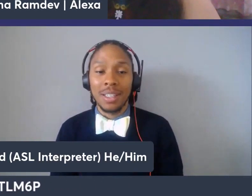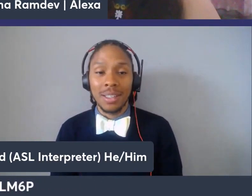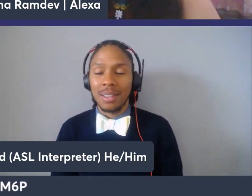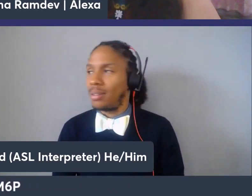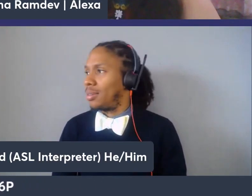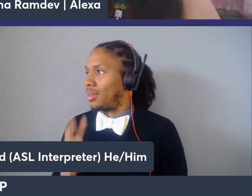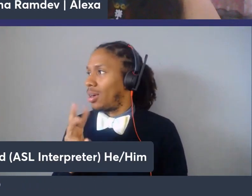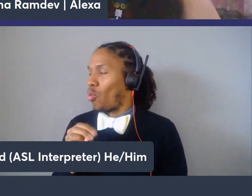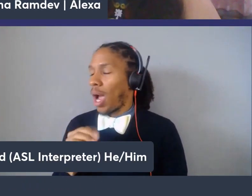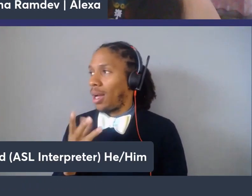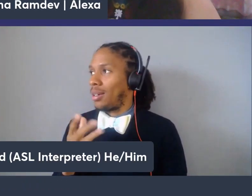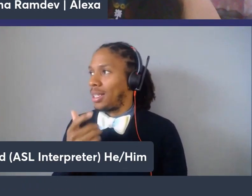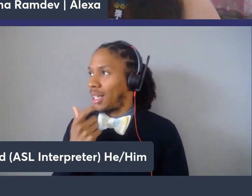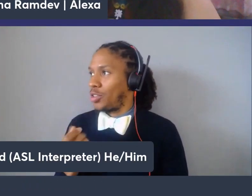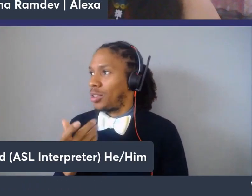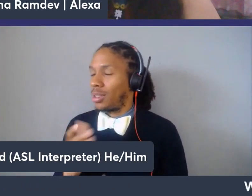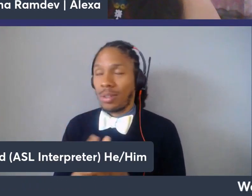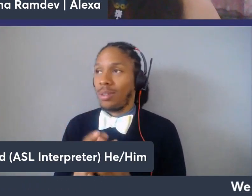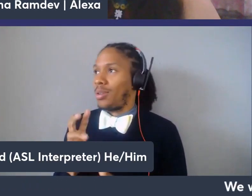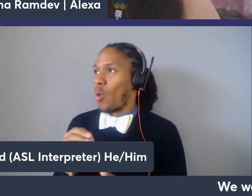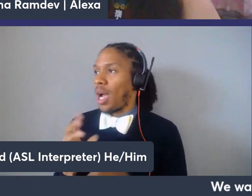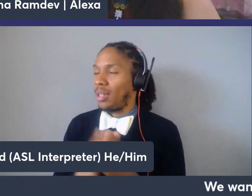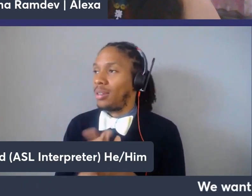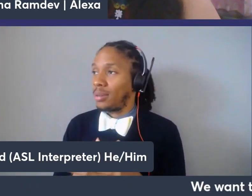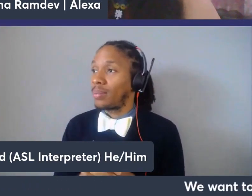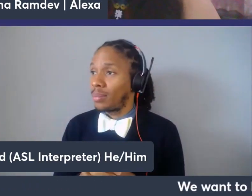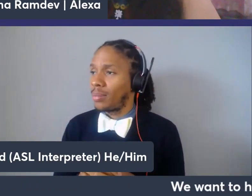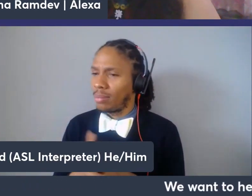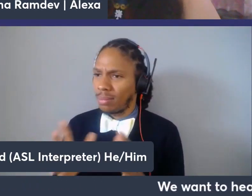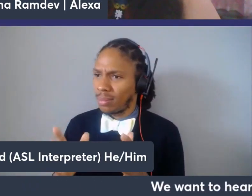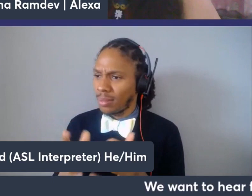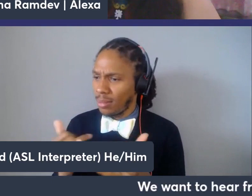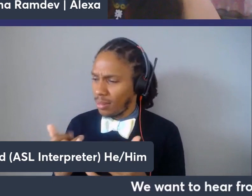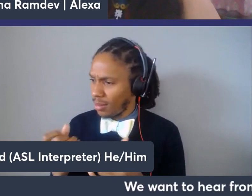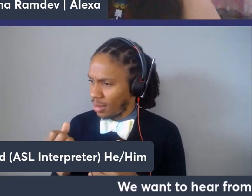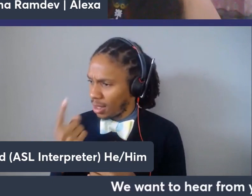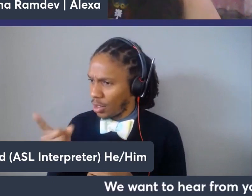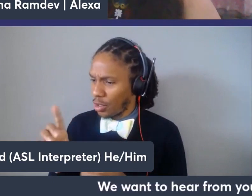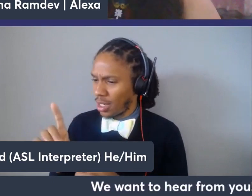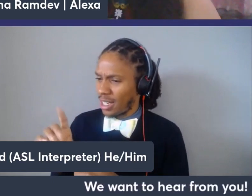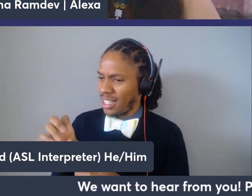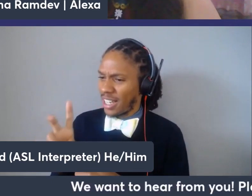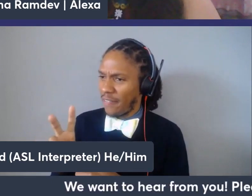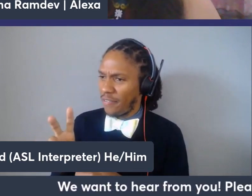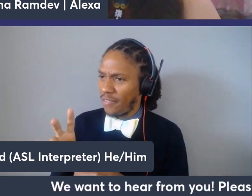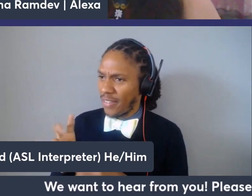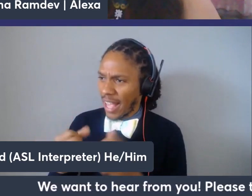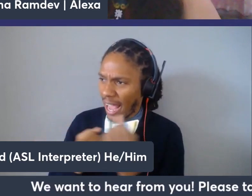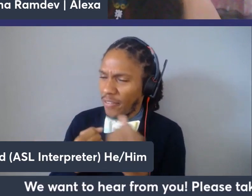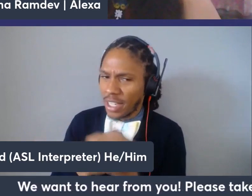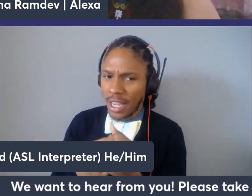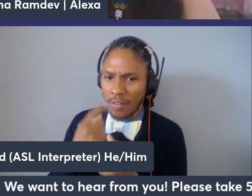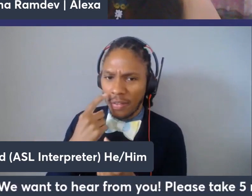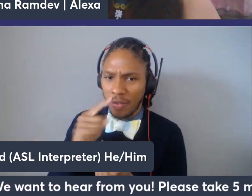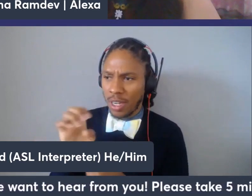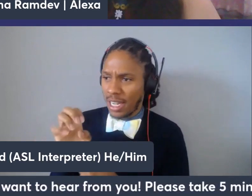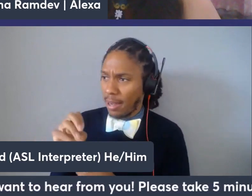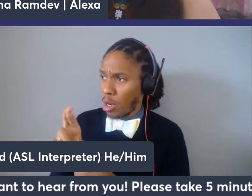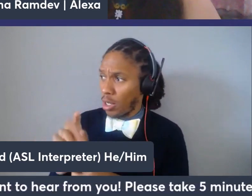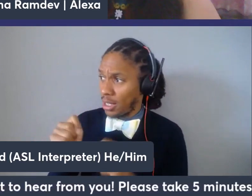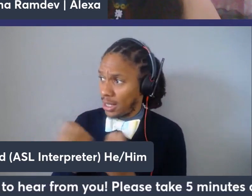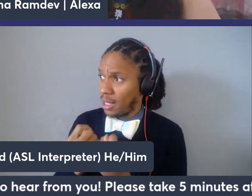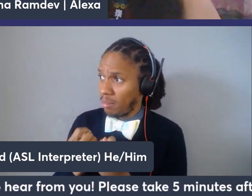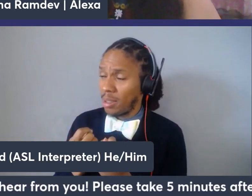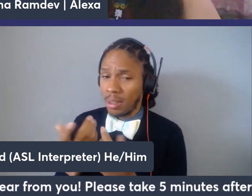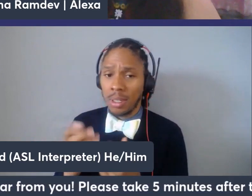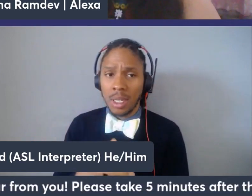Wow. Super interesting. Super interesting. So now I understand you're a developer advocate or on the EMR team,